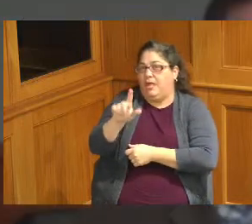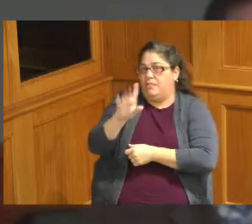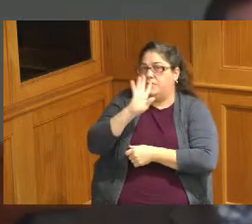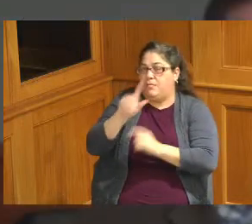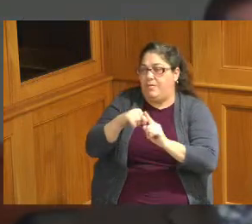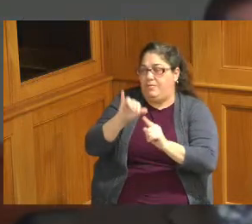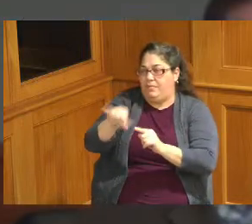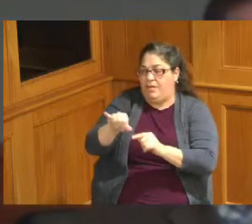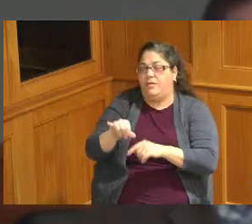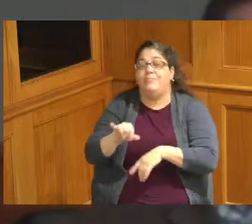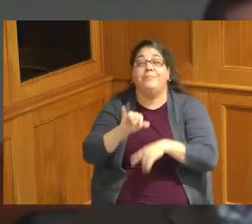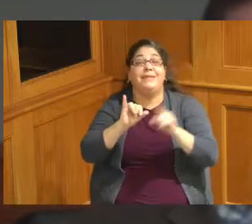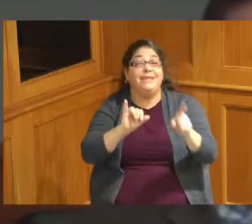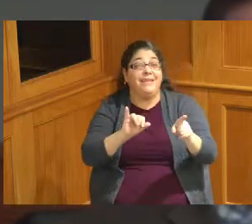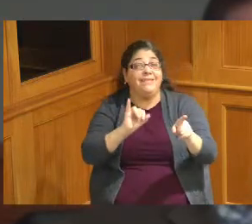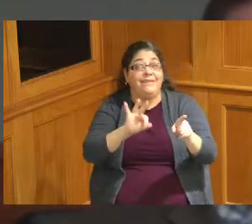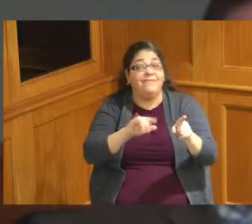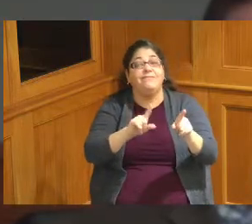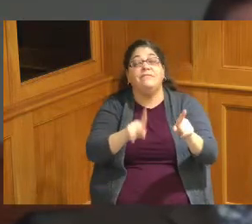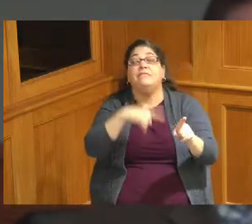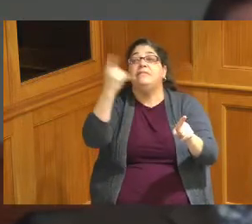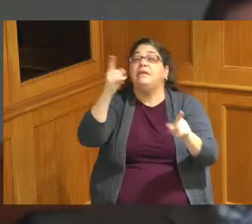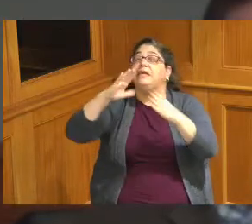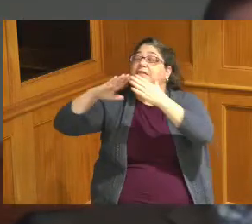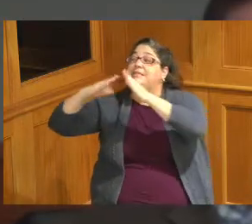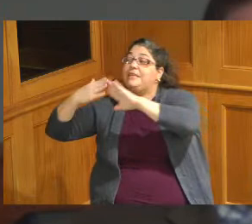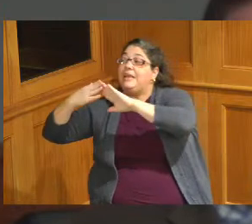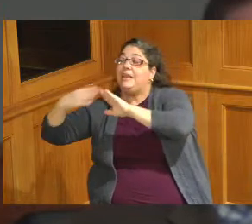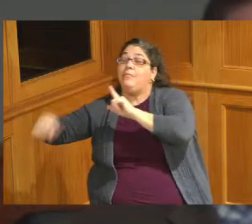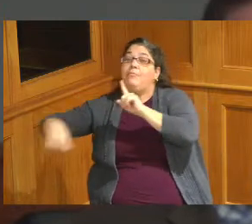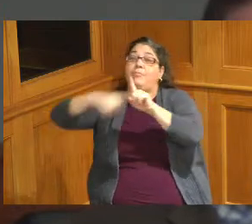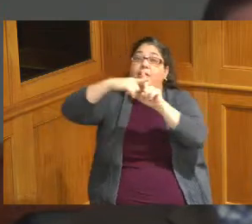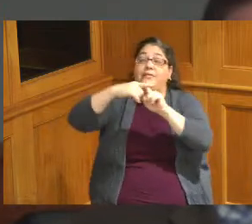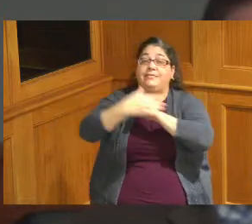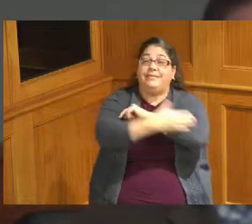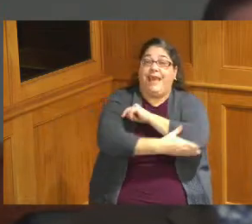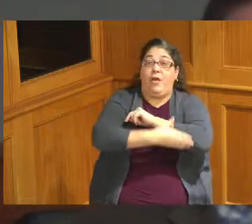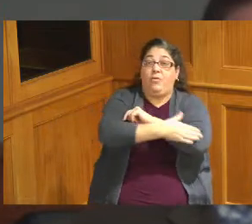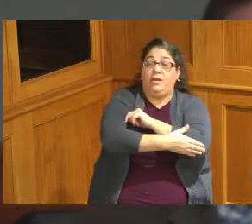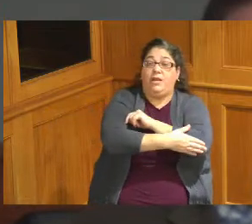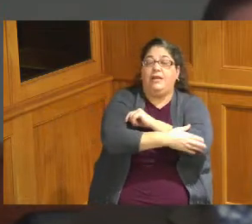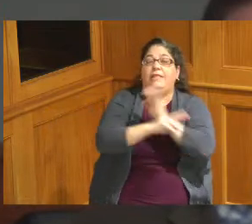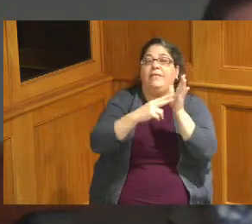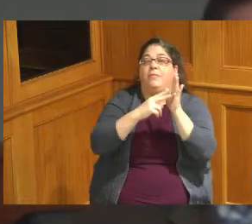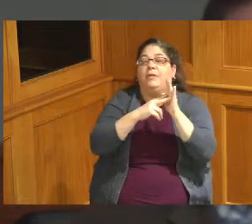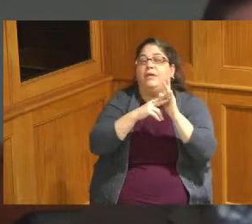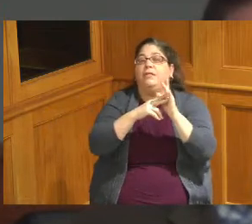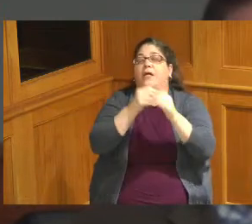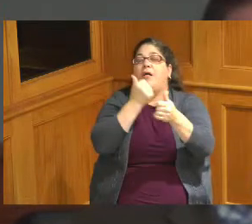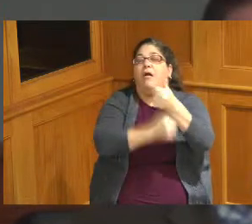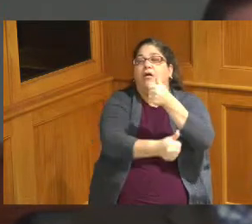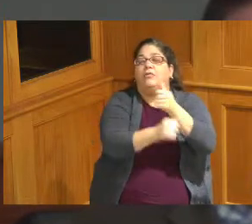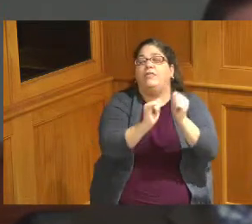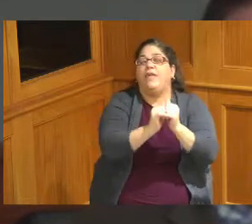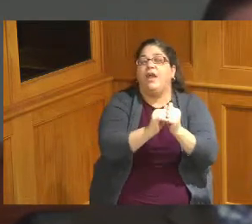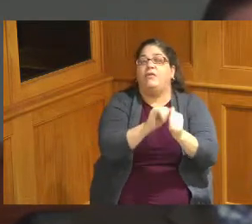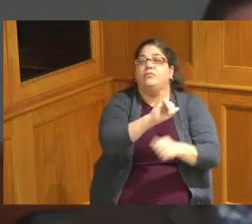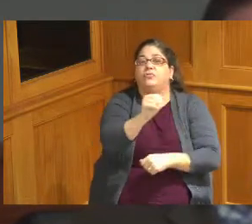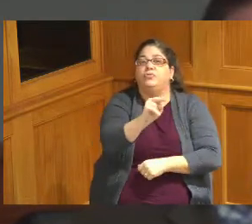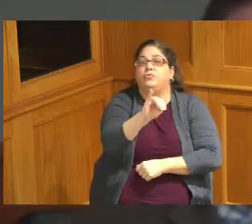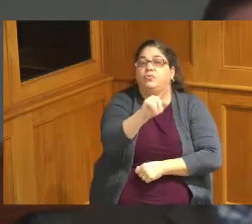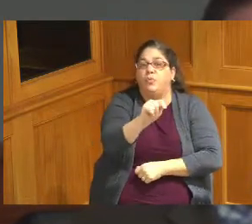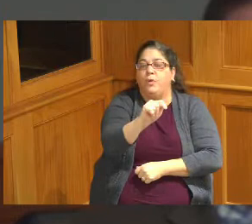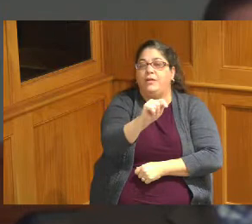for something that is city-county on the banks, then it's going to fall under the joint banks inclusion purchasing